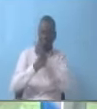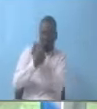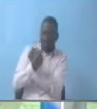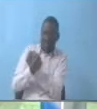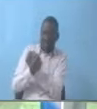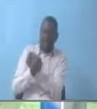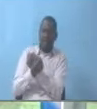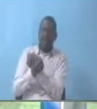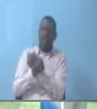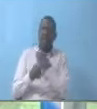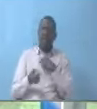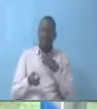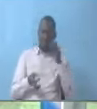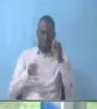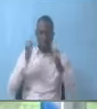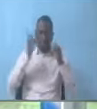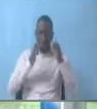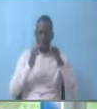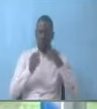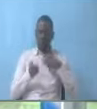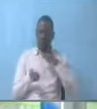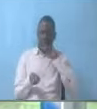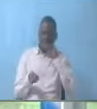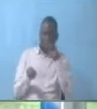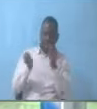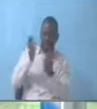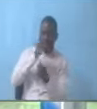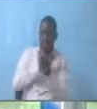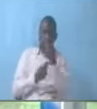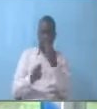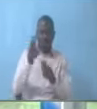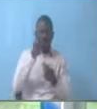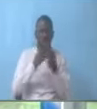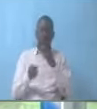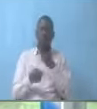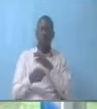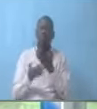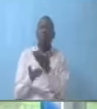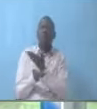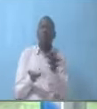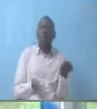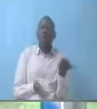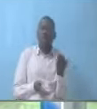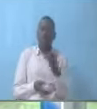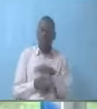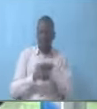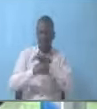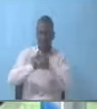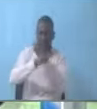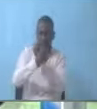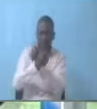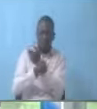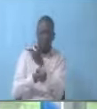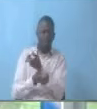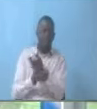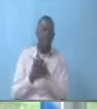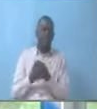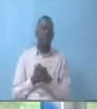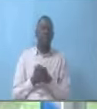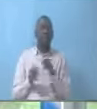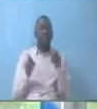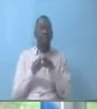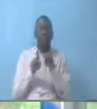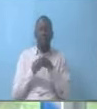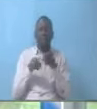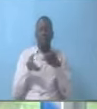to review their detention. Amon nañu amé karangé gi ñu jappal leen at taxawal bunti atté bo xamné dañoo sétlu seen bir. The same template